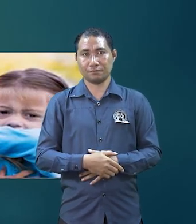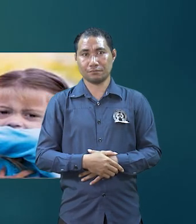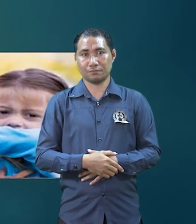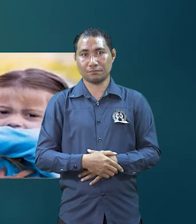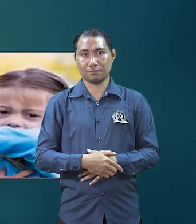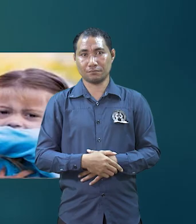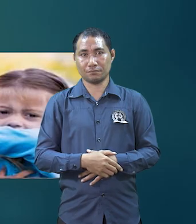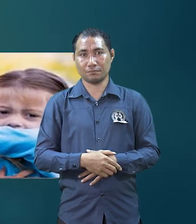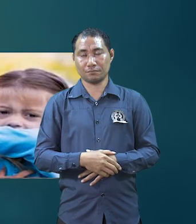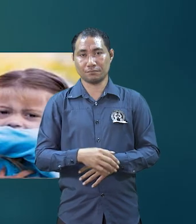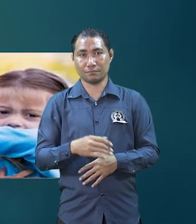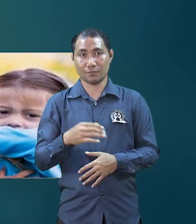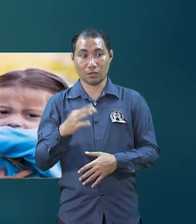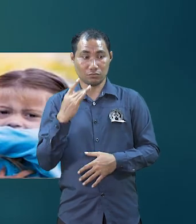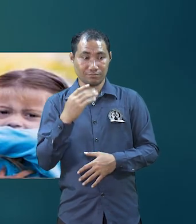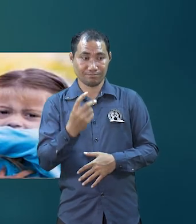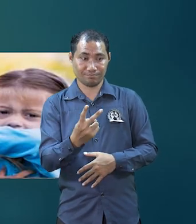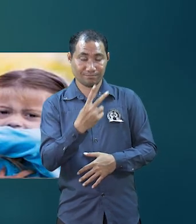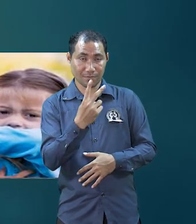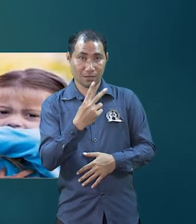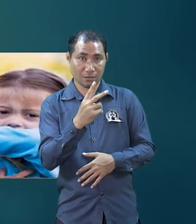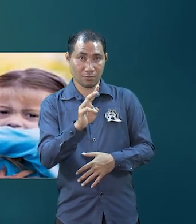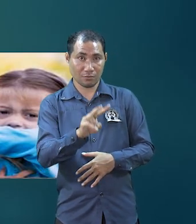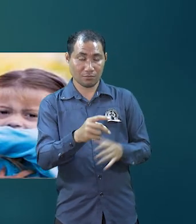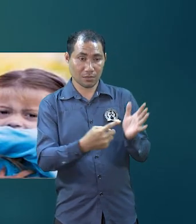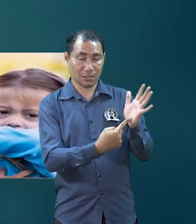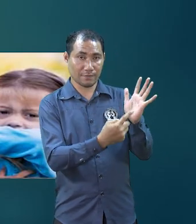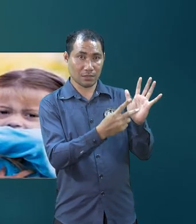Tātou tilo le TV, nei taimi ae.